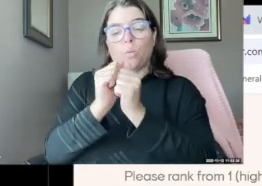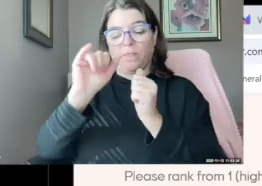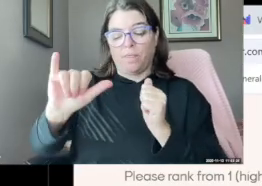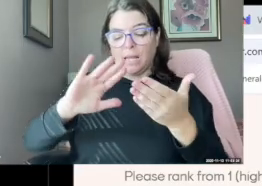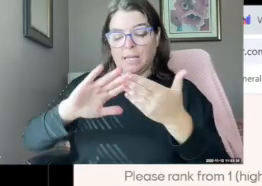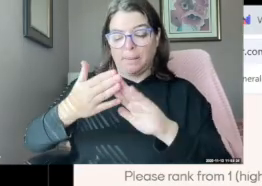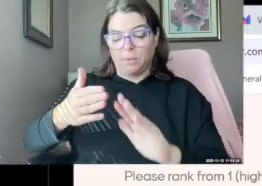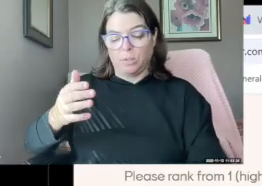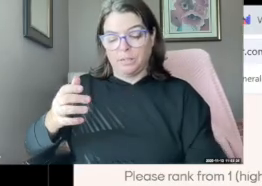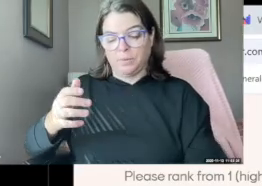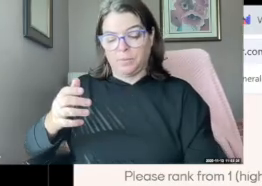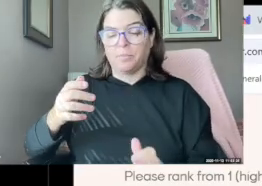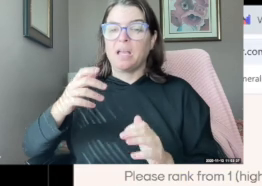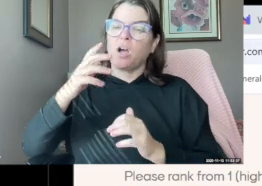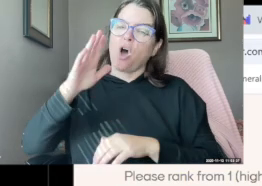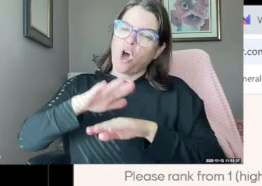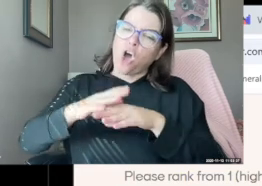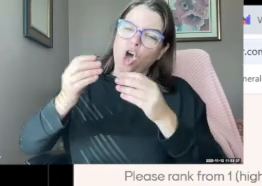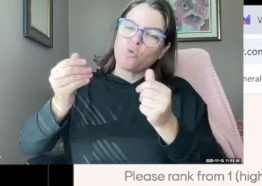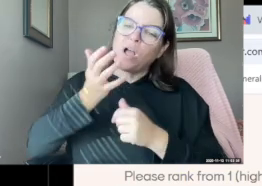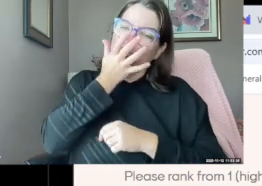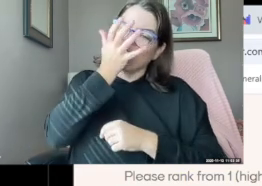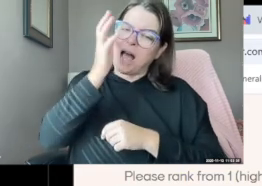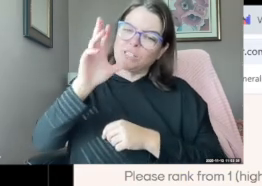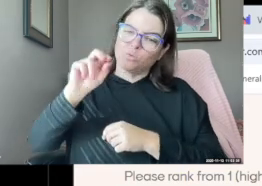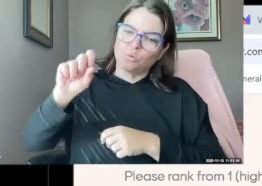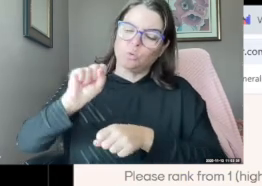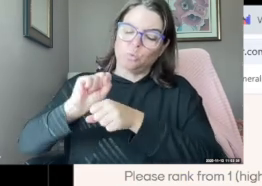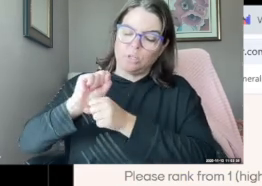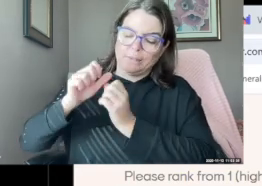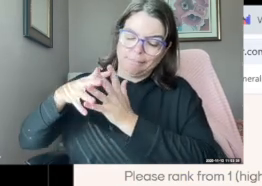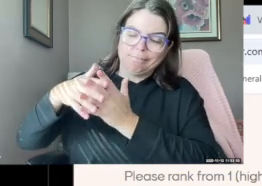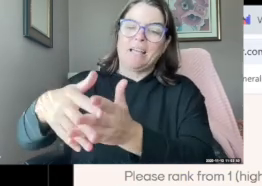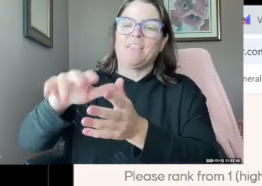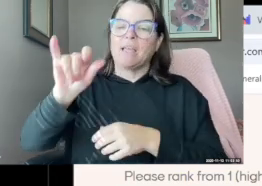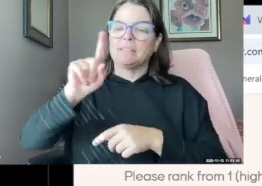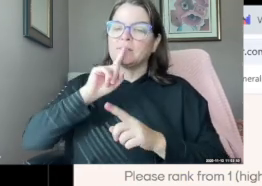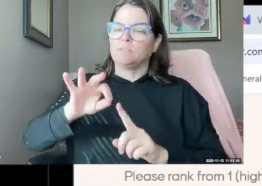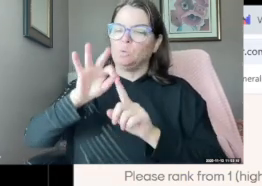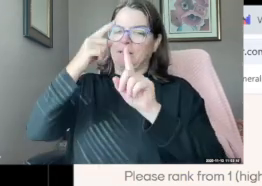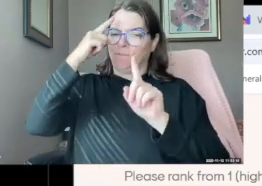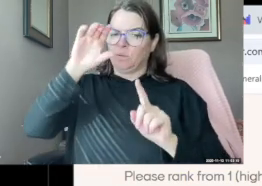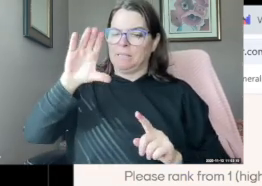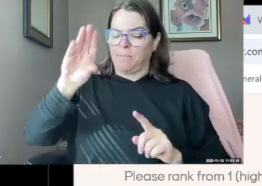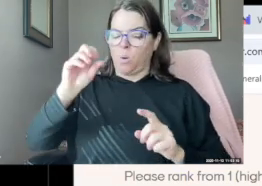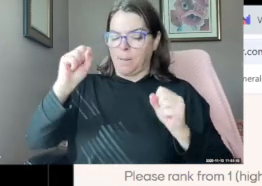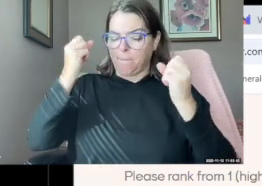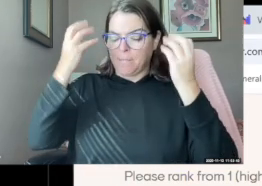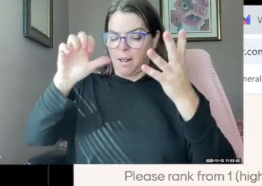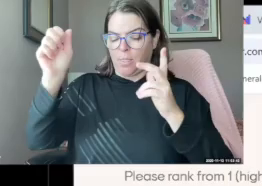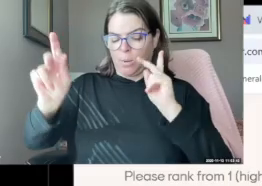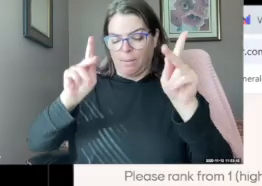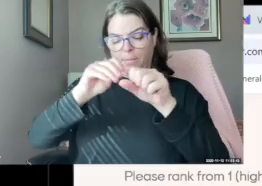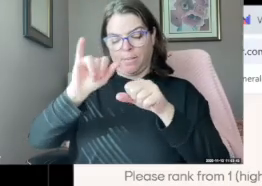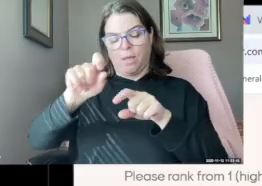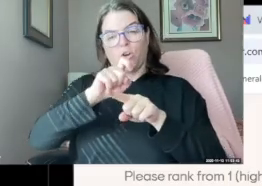and physical division in our community. So, working with the community and being able to do this on the ground grassroots